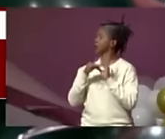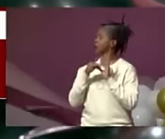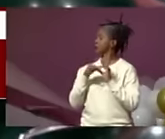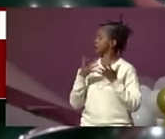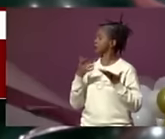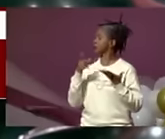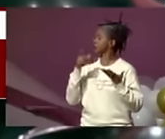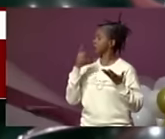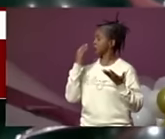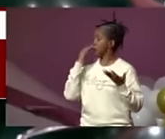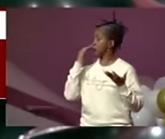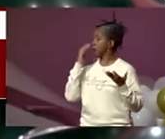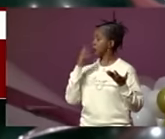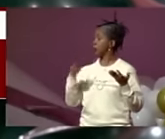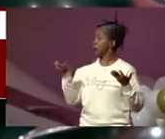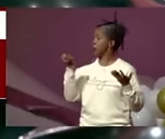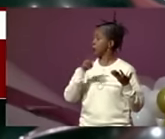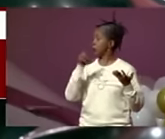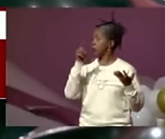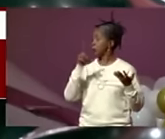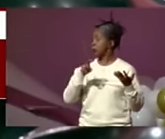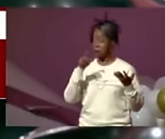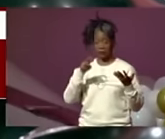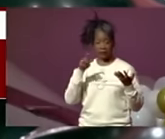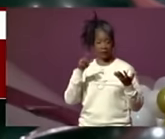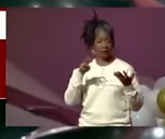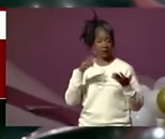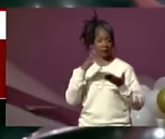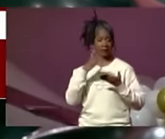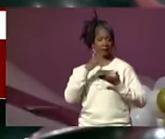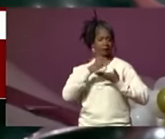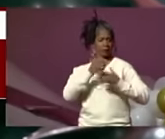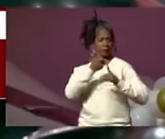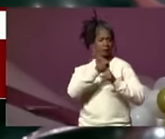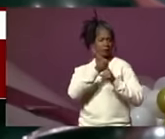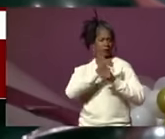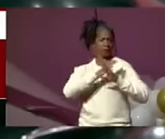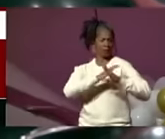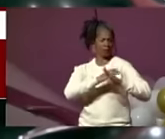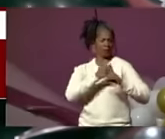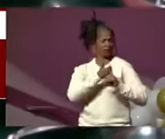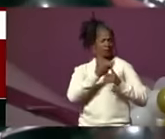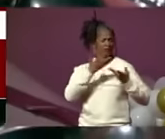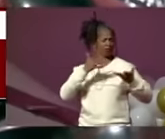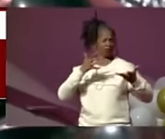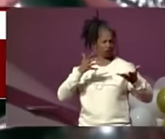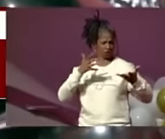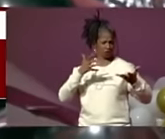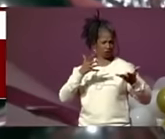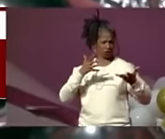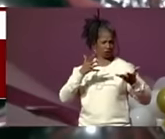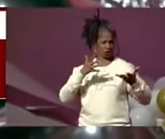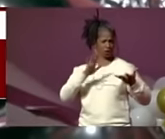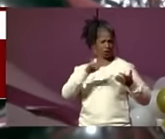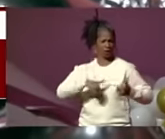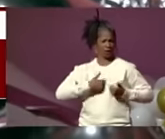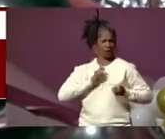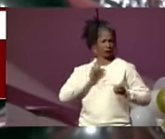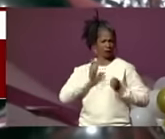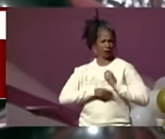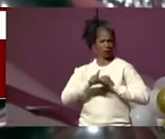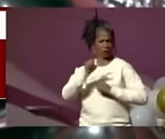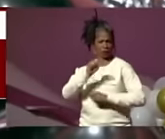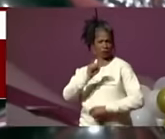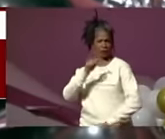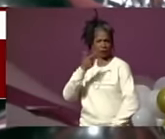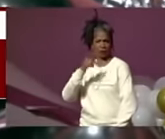here, and you know that you want to get out of your own way, and you want to go another way in 24. What better way to